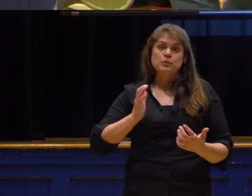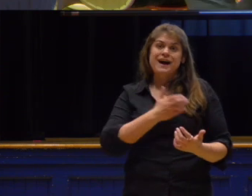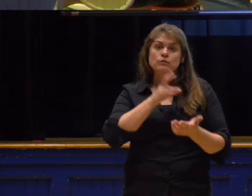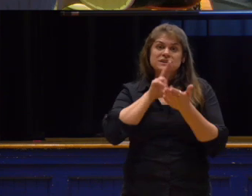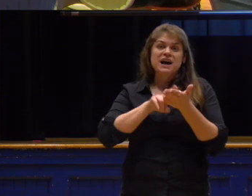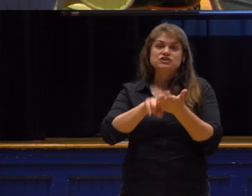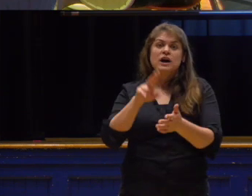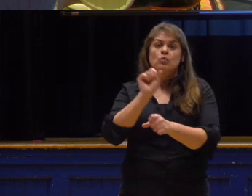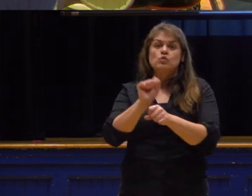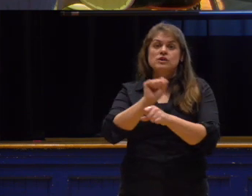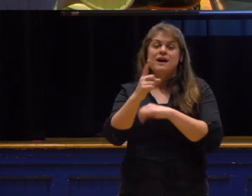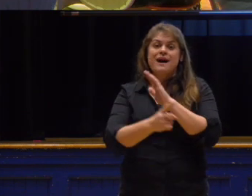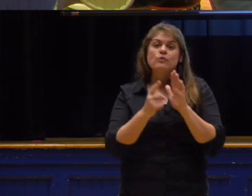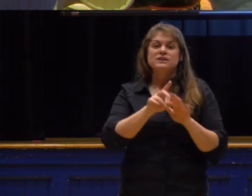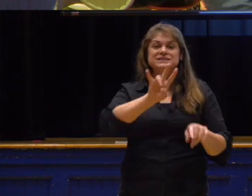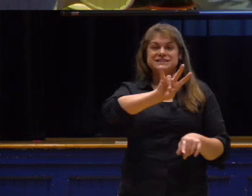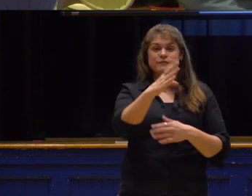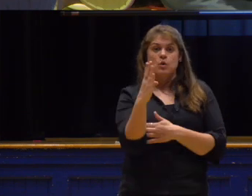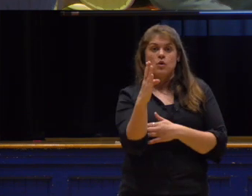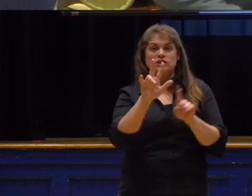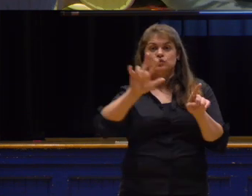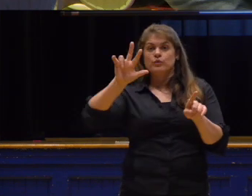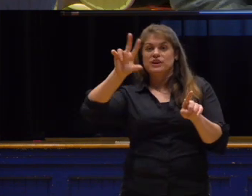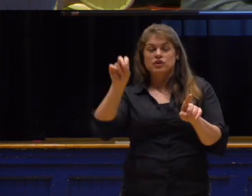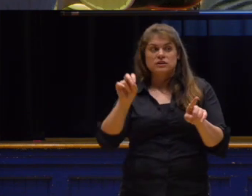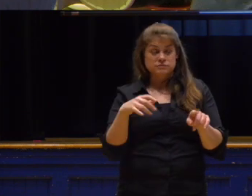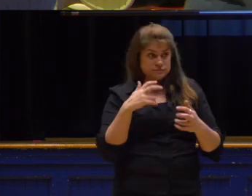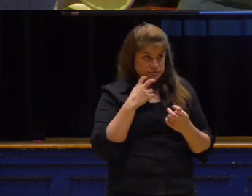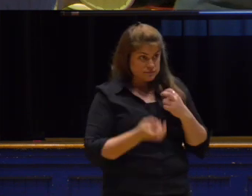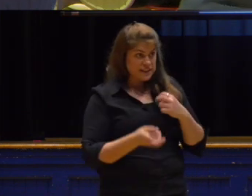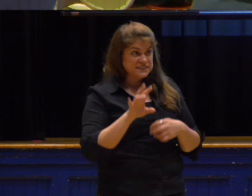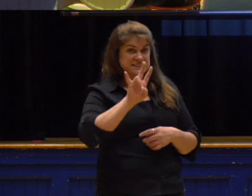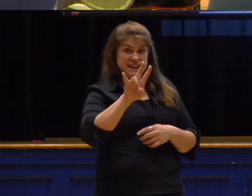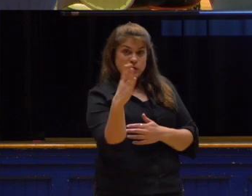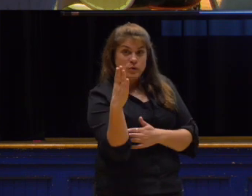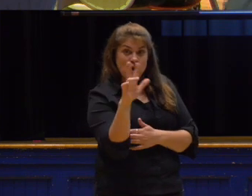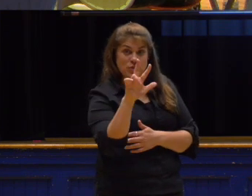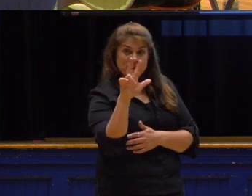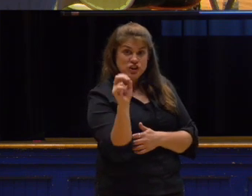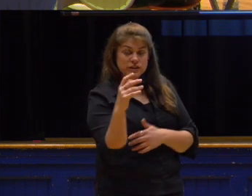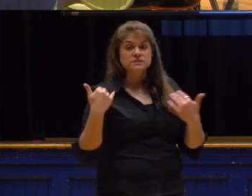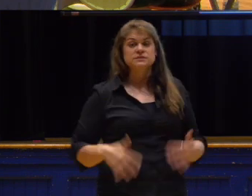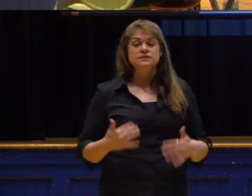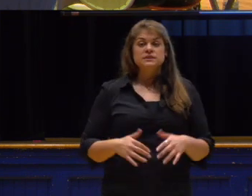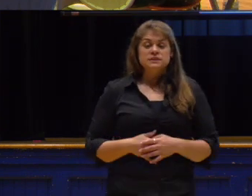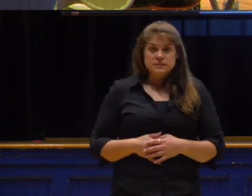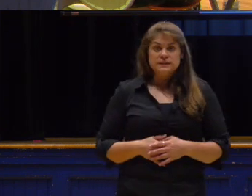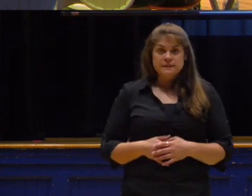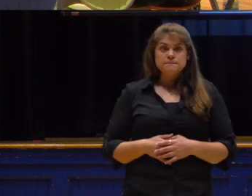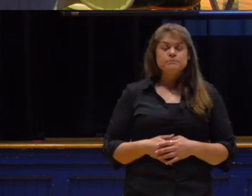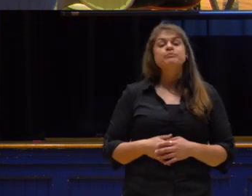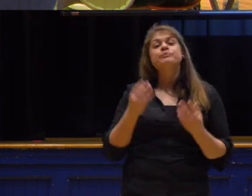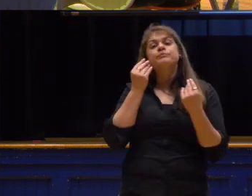So our contract work hours are 7 to 3:30. 7 a.m. to 3:30 p.m. Oh,